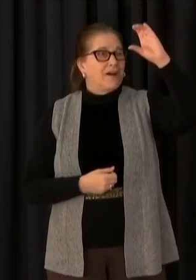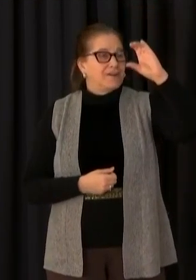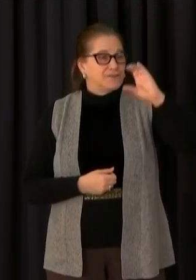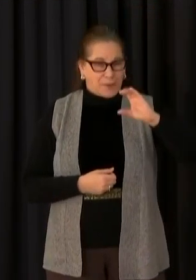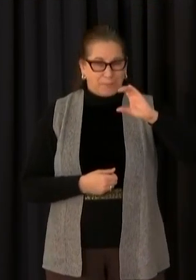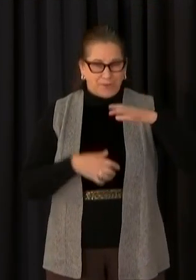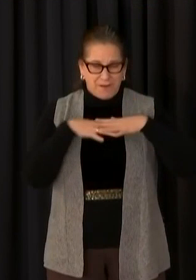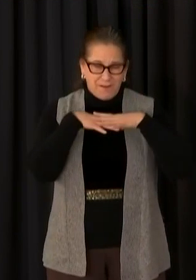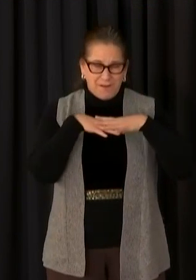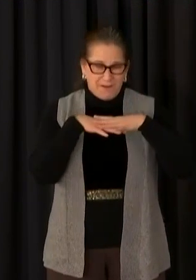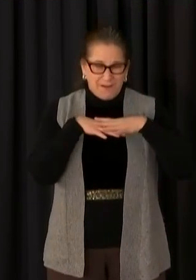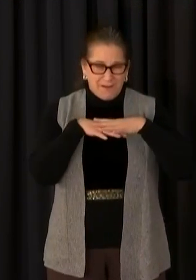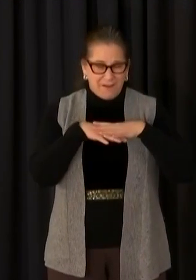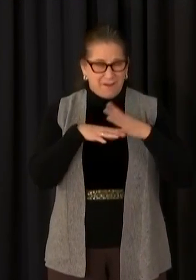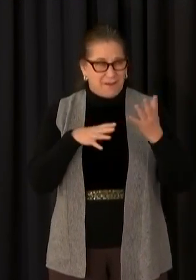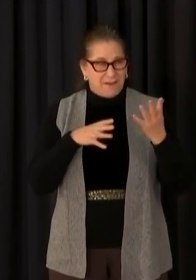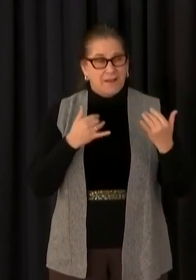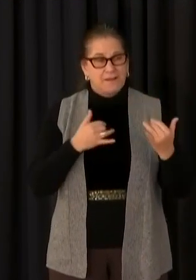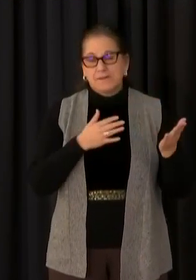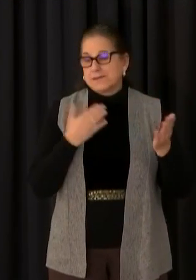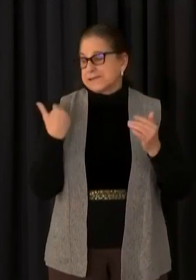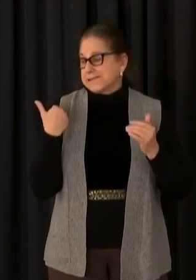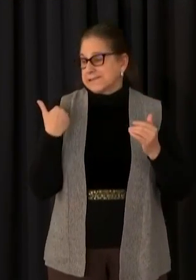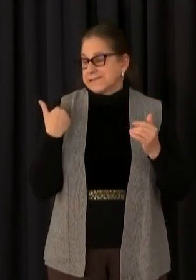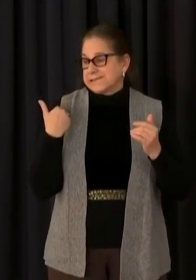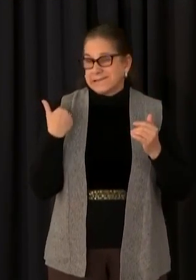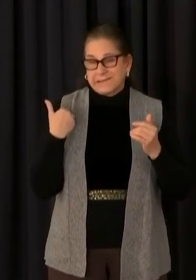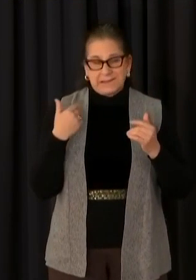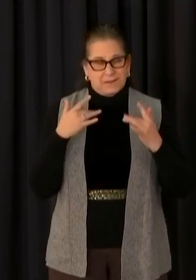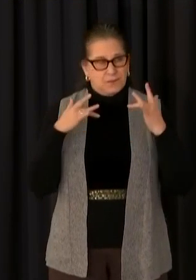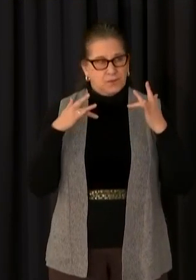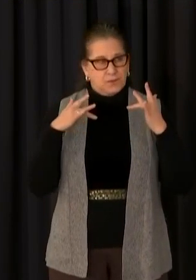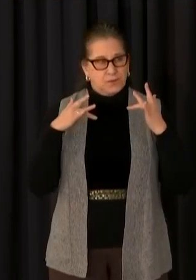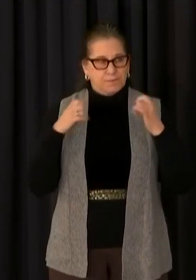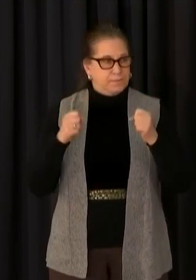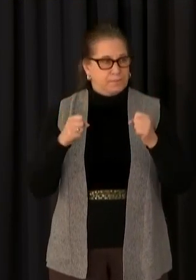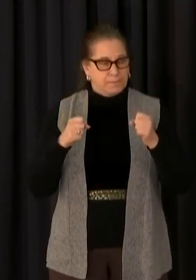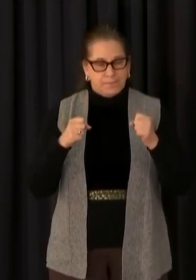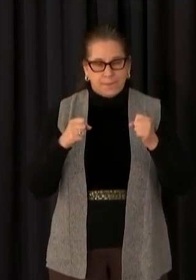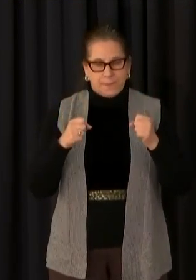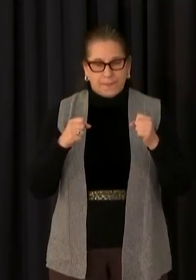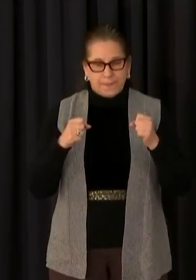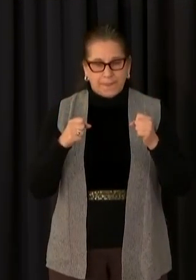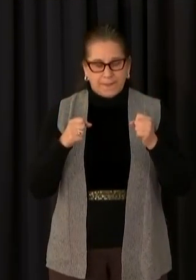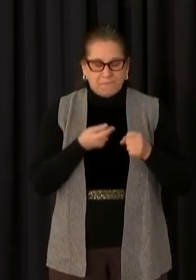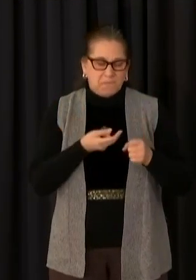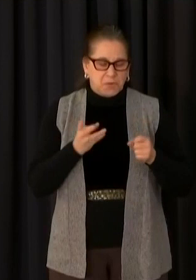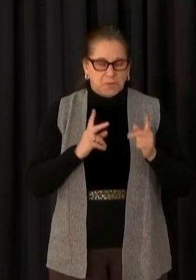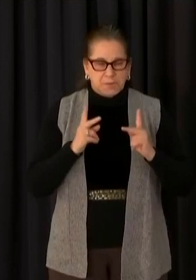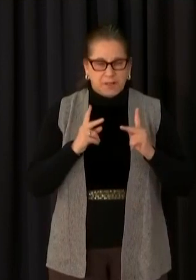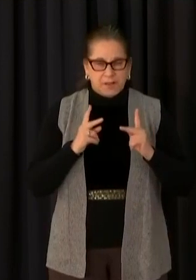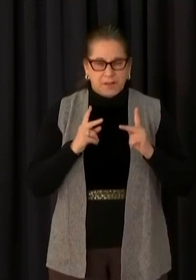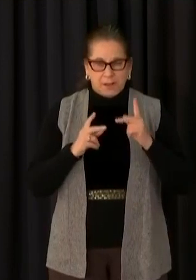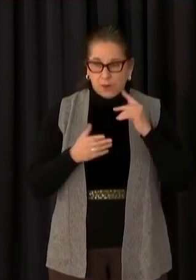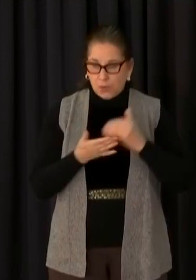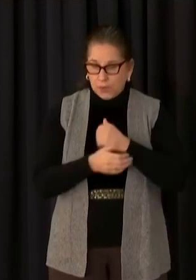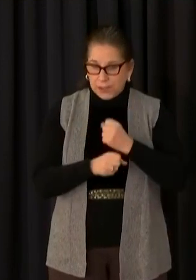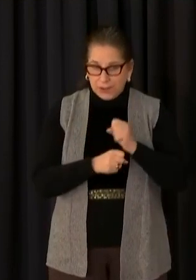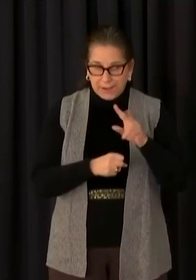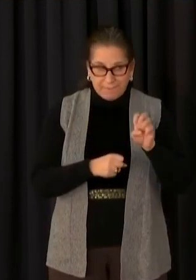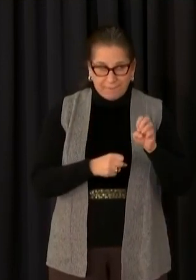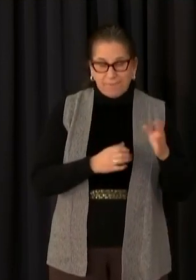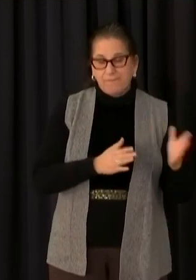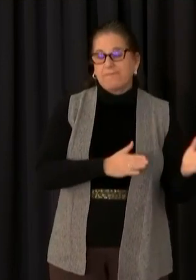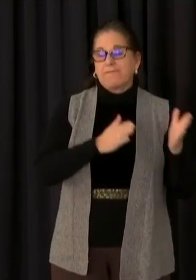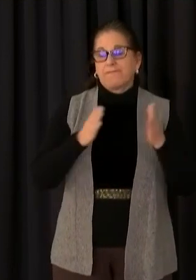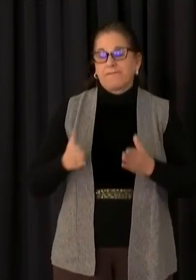York City secured the perimeter around the normal square of festivities. We're asking people to